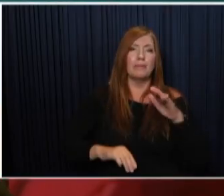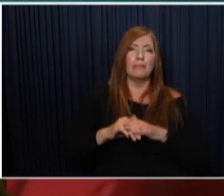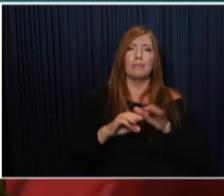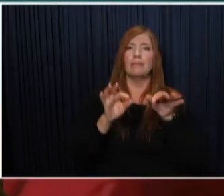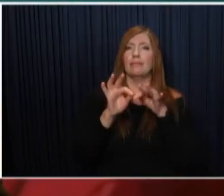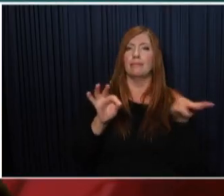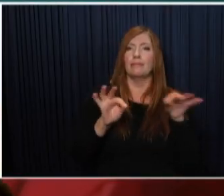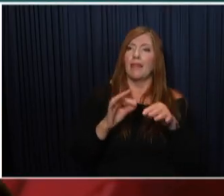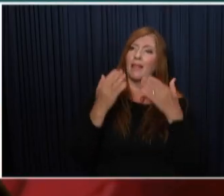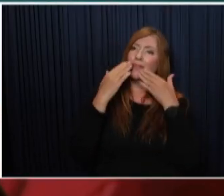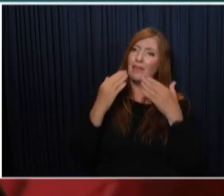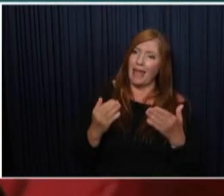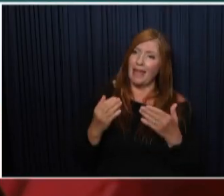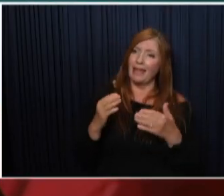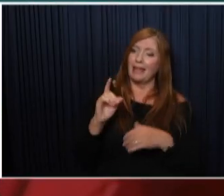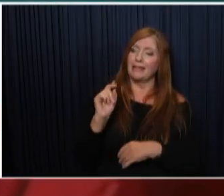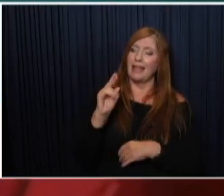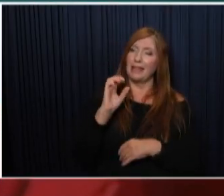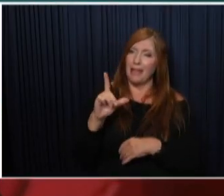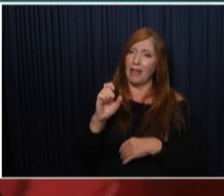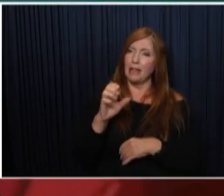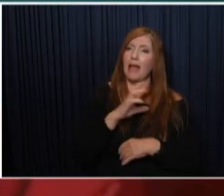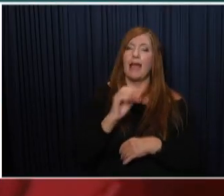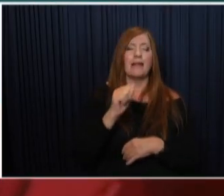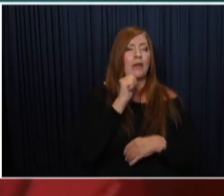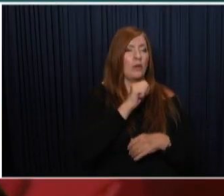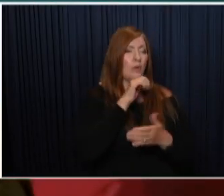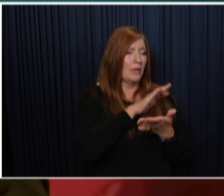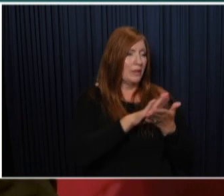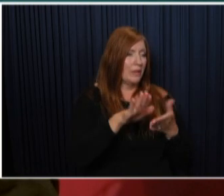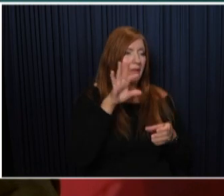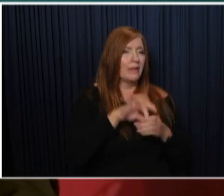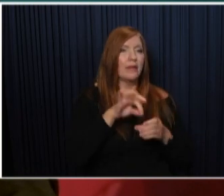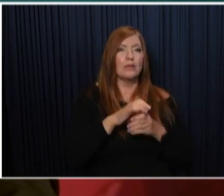the Arizona Clean Elections for having us. I appreciate the opportunity.